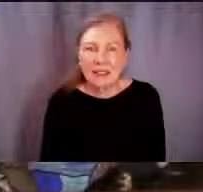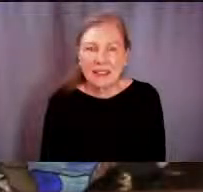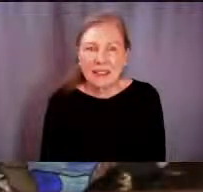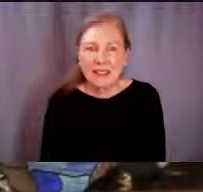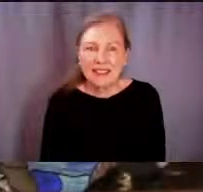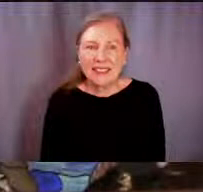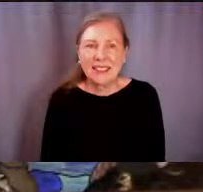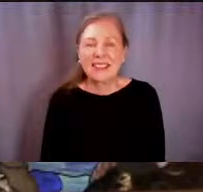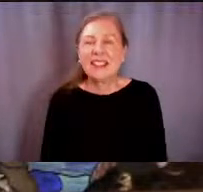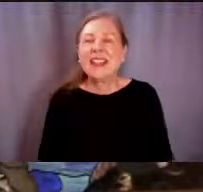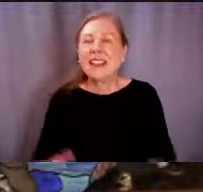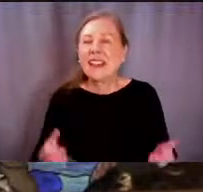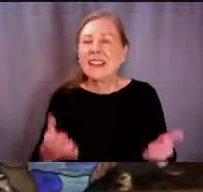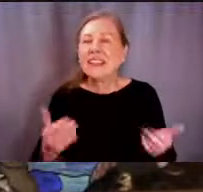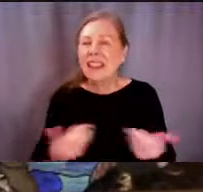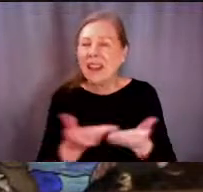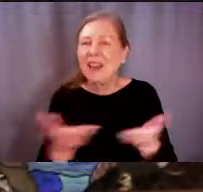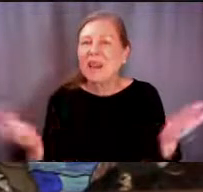Let us pray.